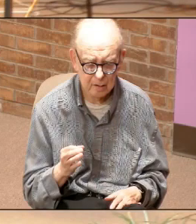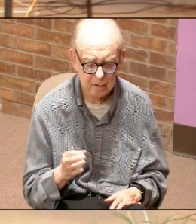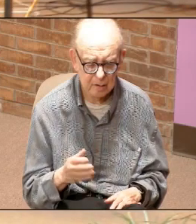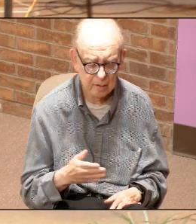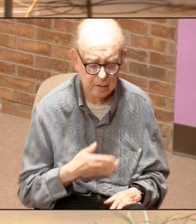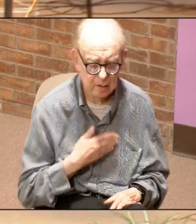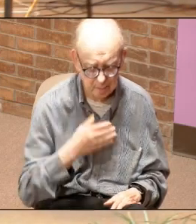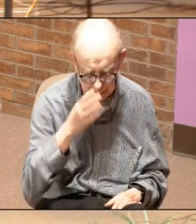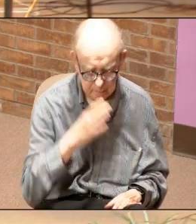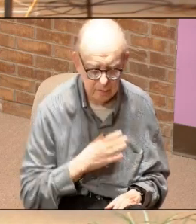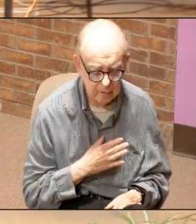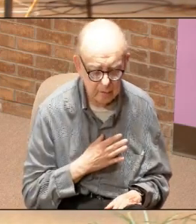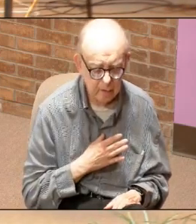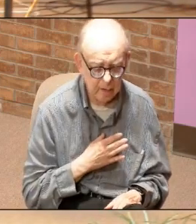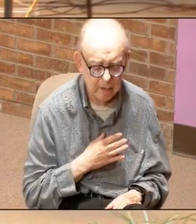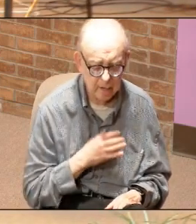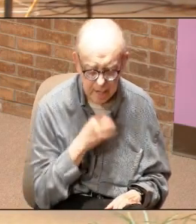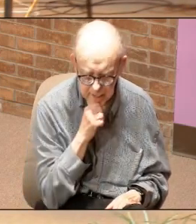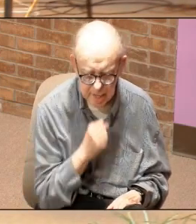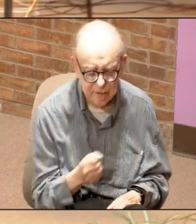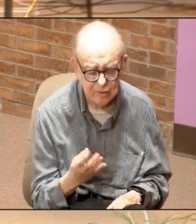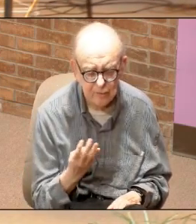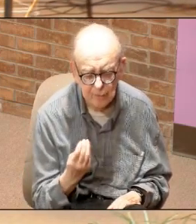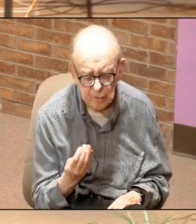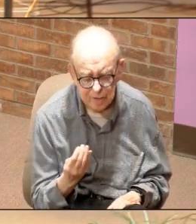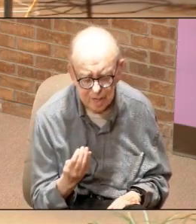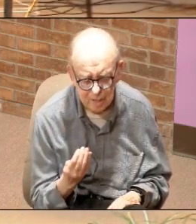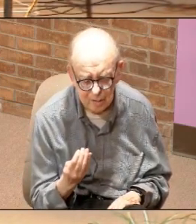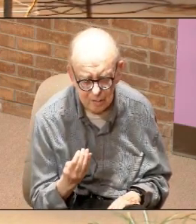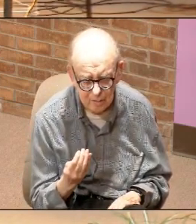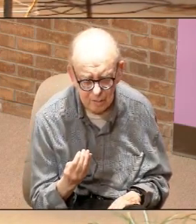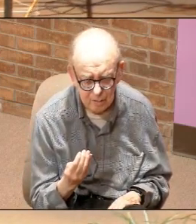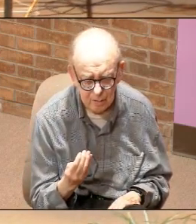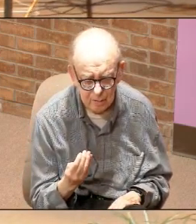a young man, 14 years of age,